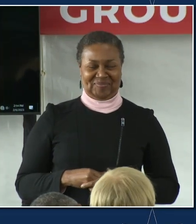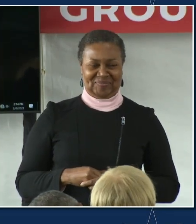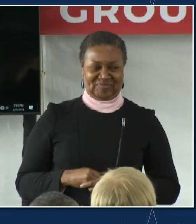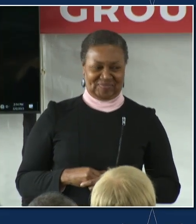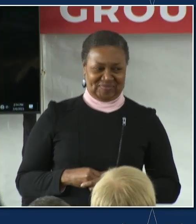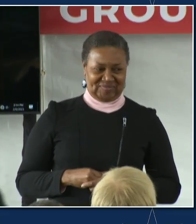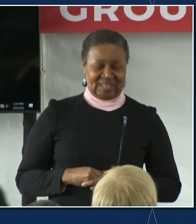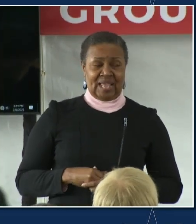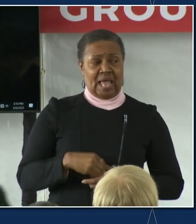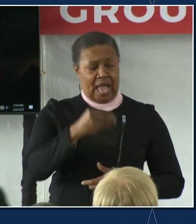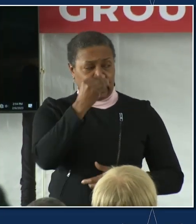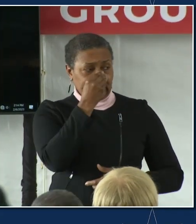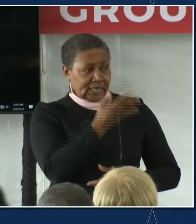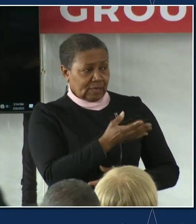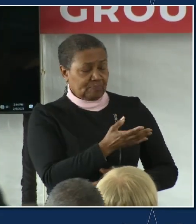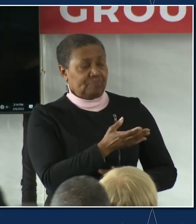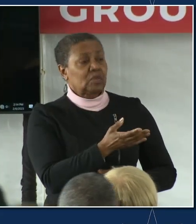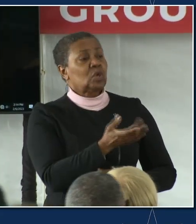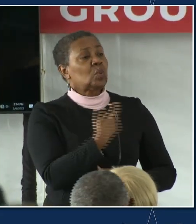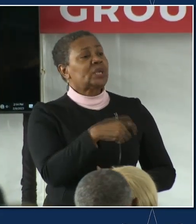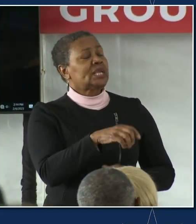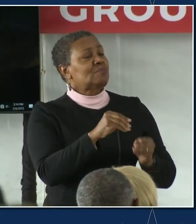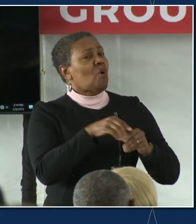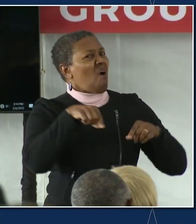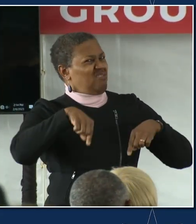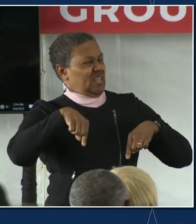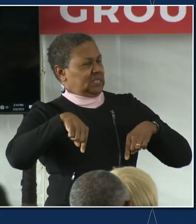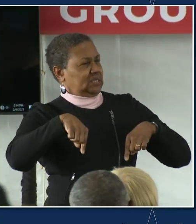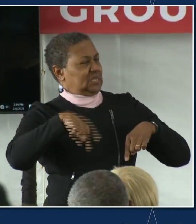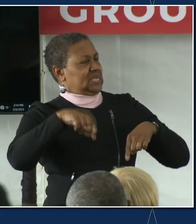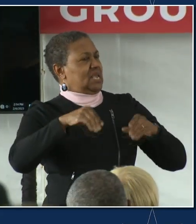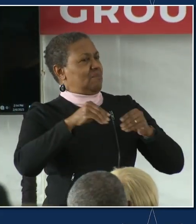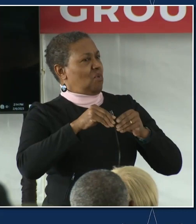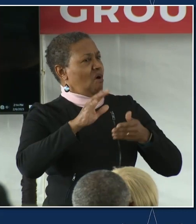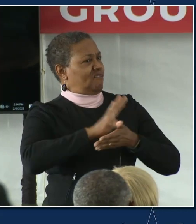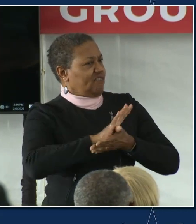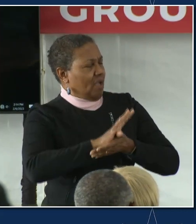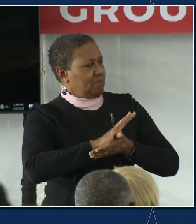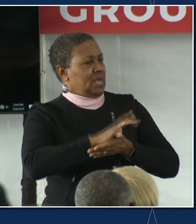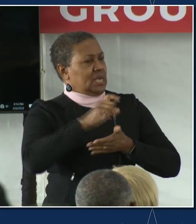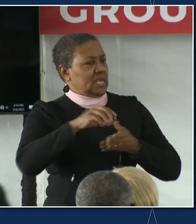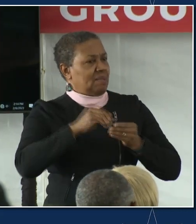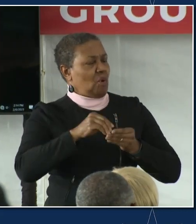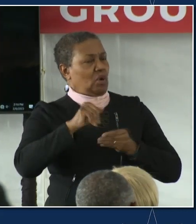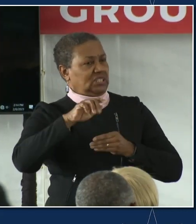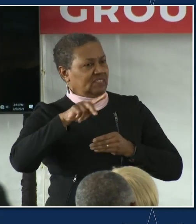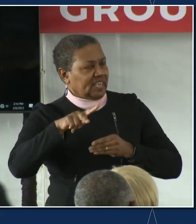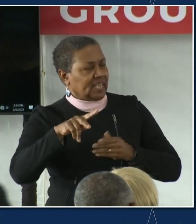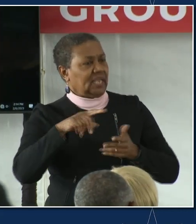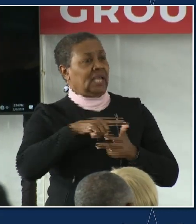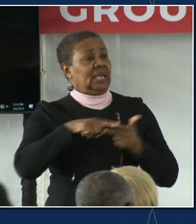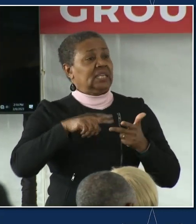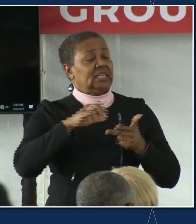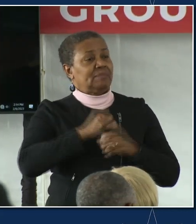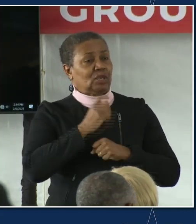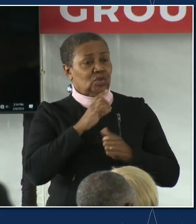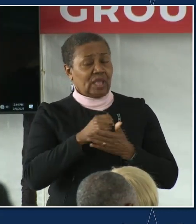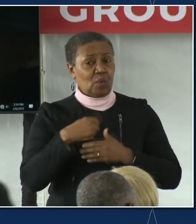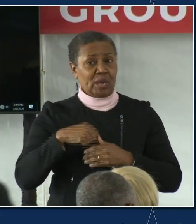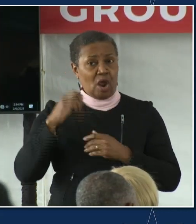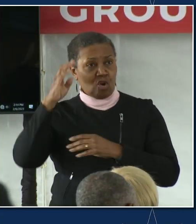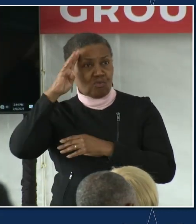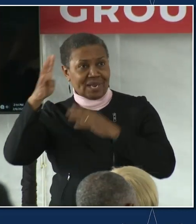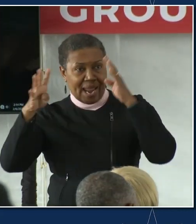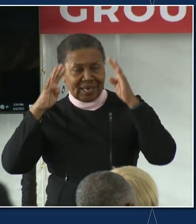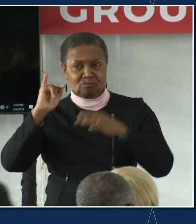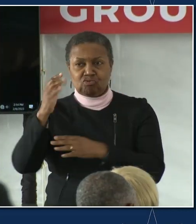So I said to him, okay, we need more of this. We need more film. We need more TV. We need to make sure that we're